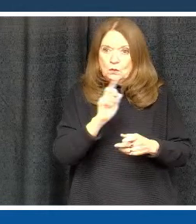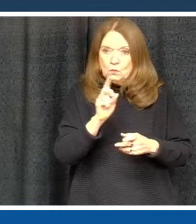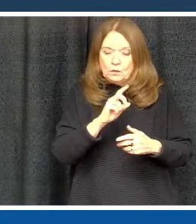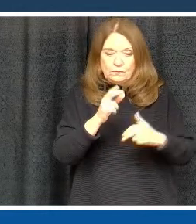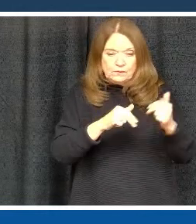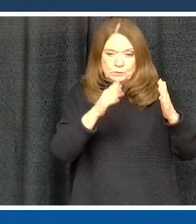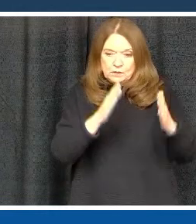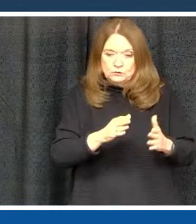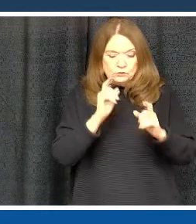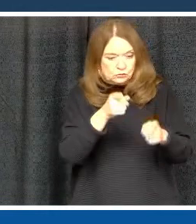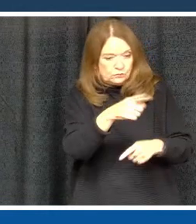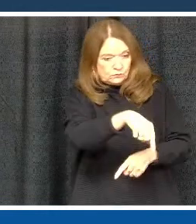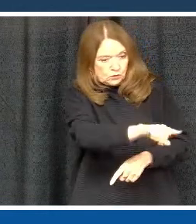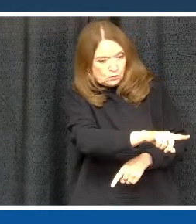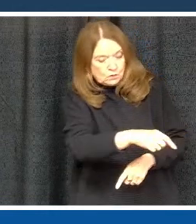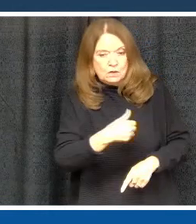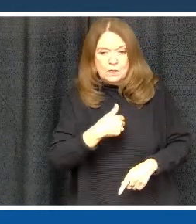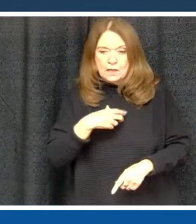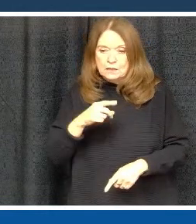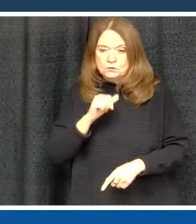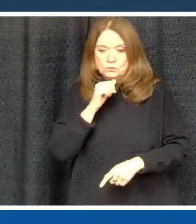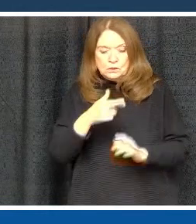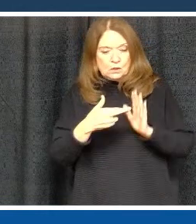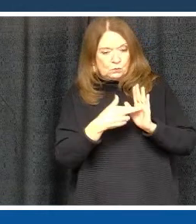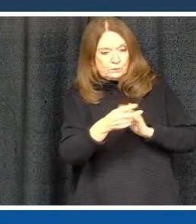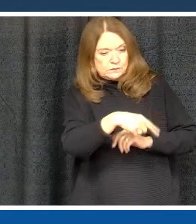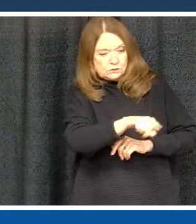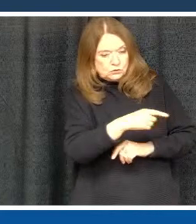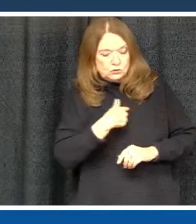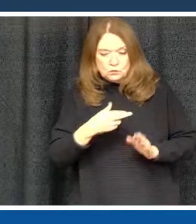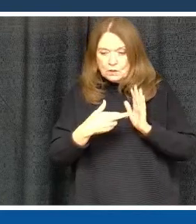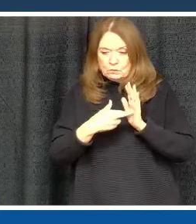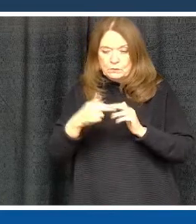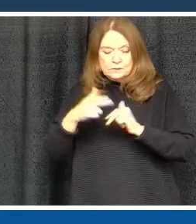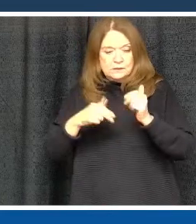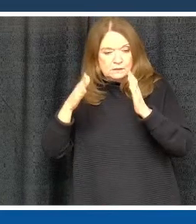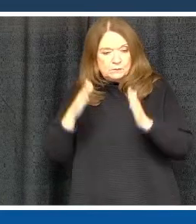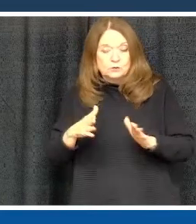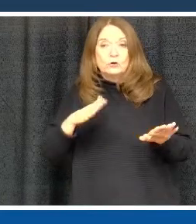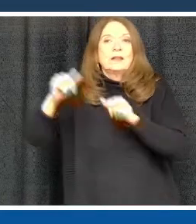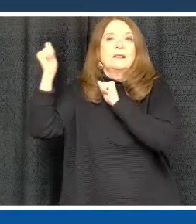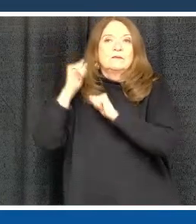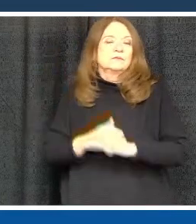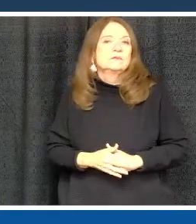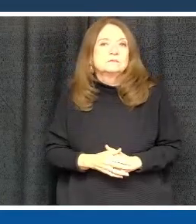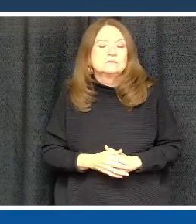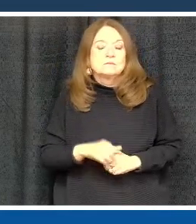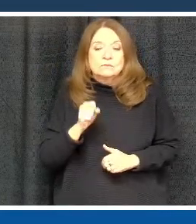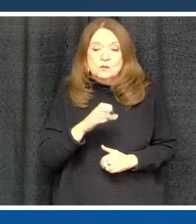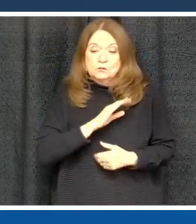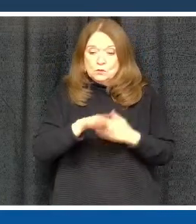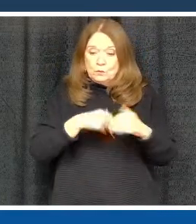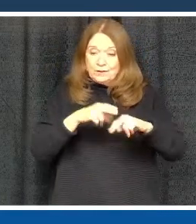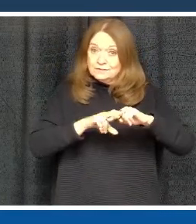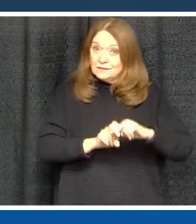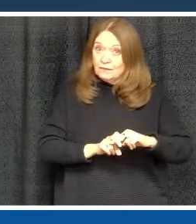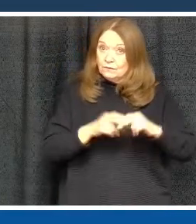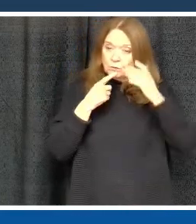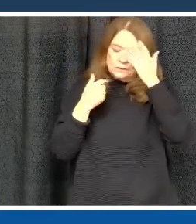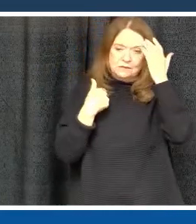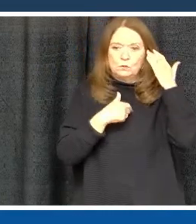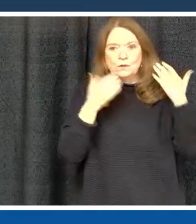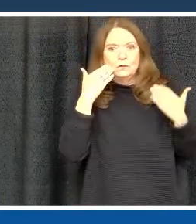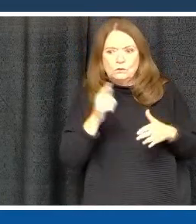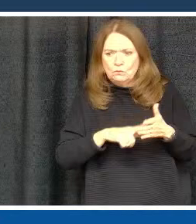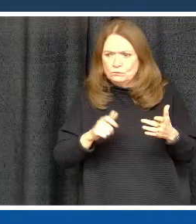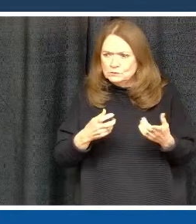turning it over to you guys. I do not represent you. I represent the developer, and he left. And so we all sat there and we said, we don't know what we're